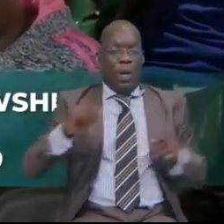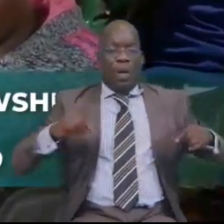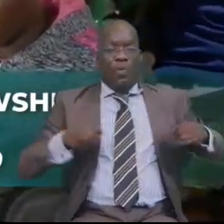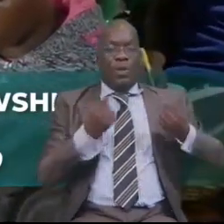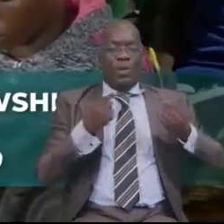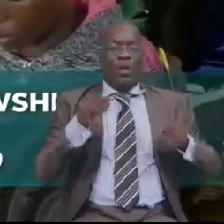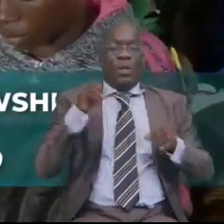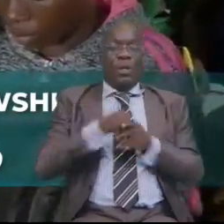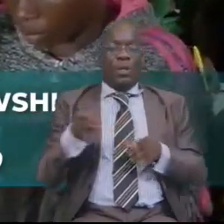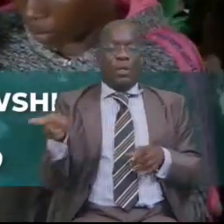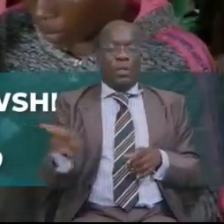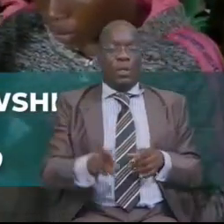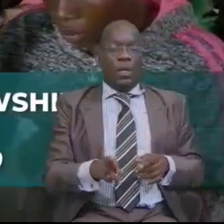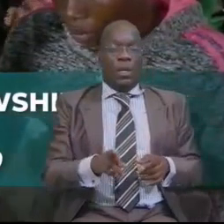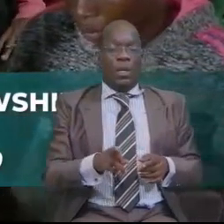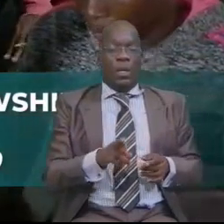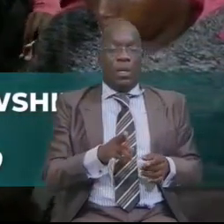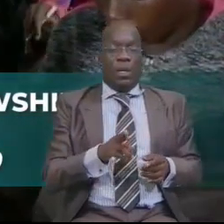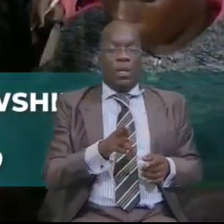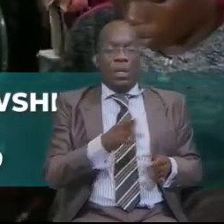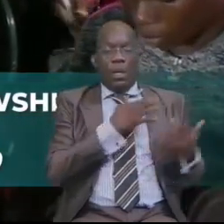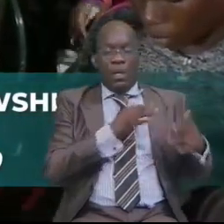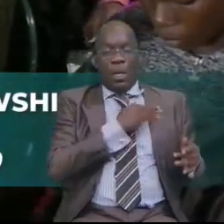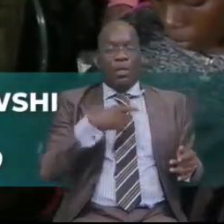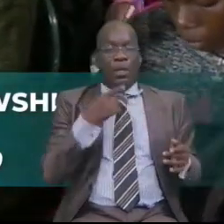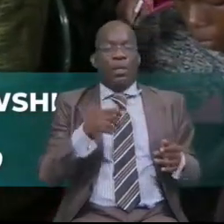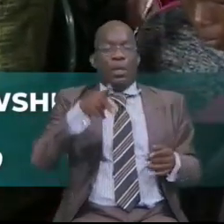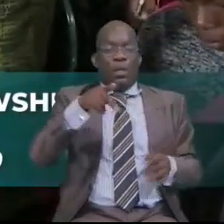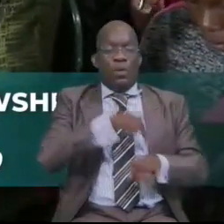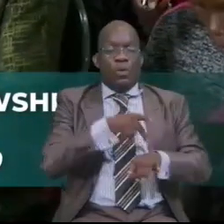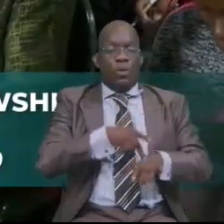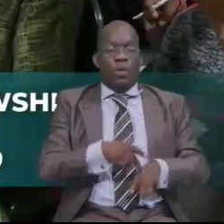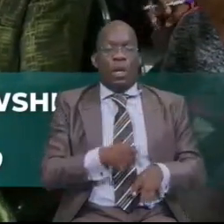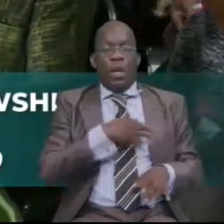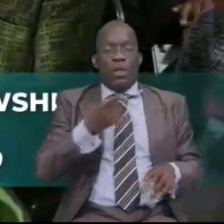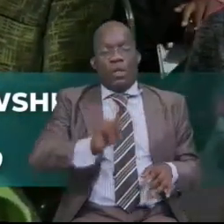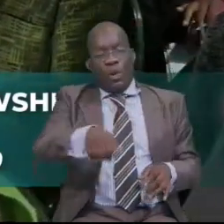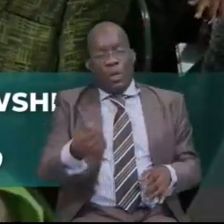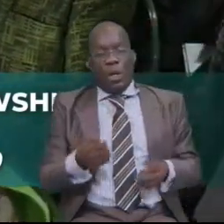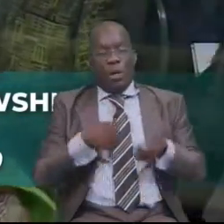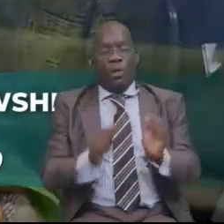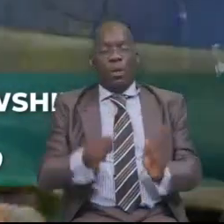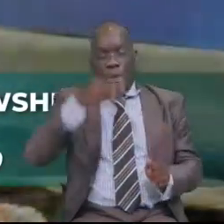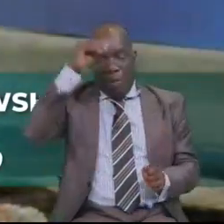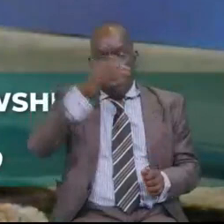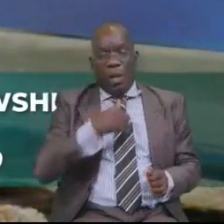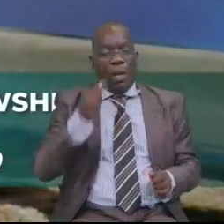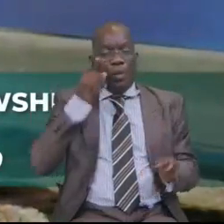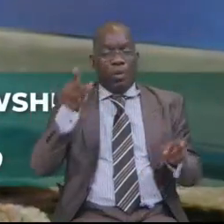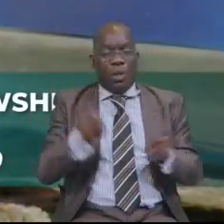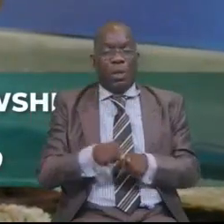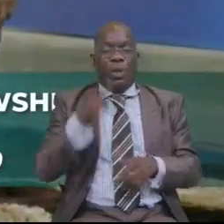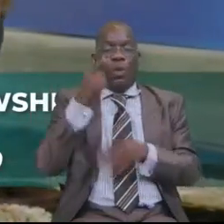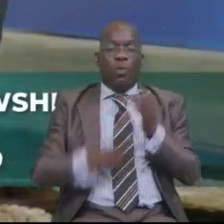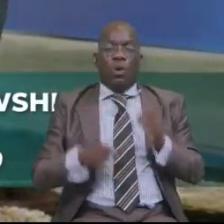unto Peter and to the rest of the apostles, men and brethren, what shall we do? It's one